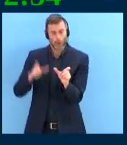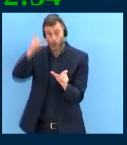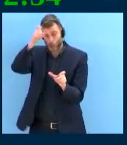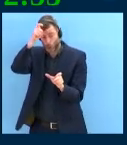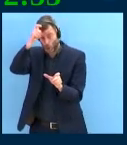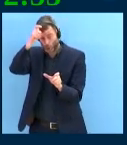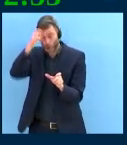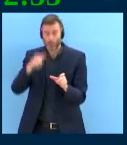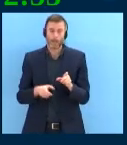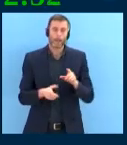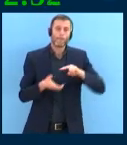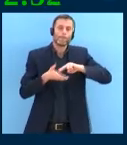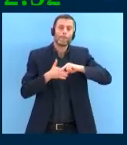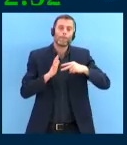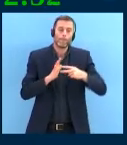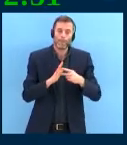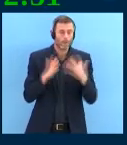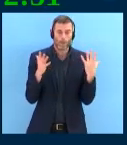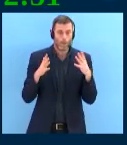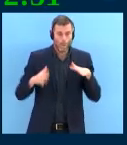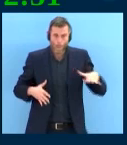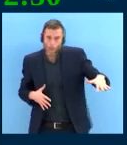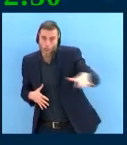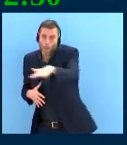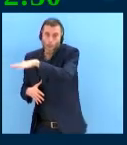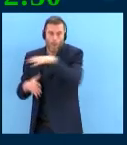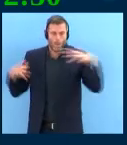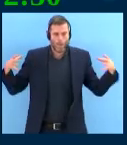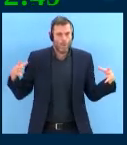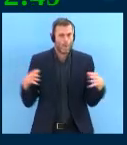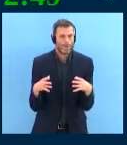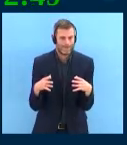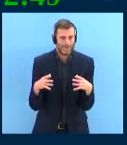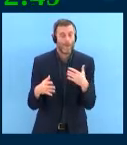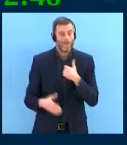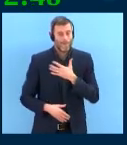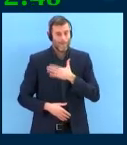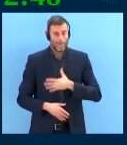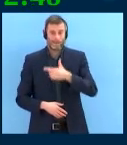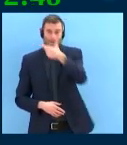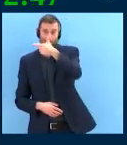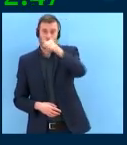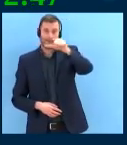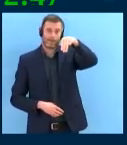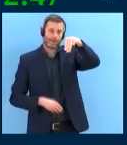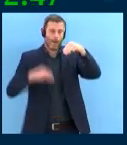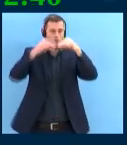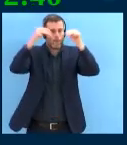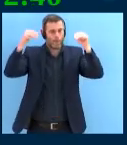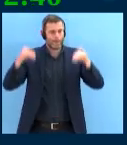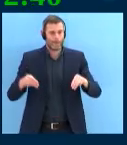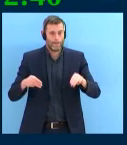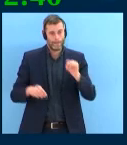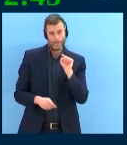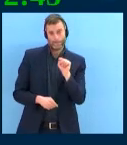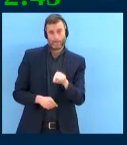founding in Berlin to open up this single story. TAM Museum is supported by people from all backgrounds that